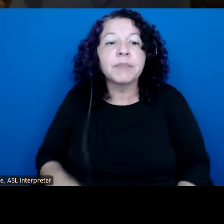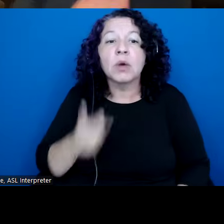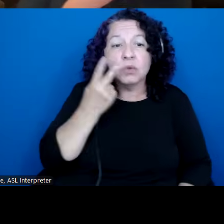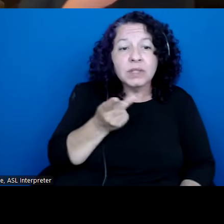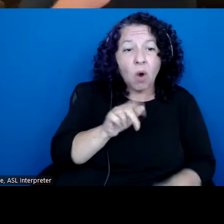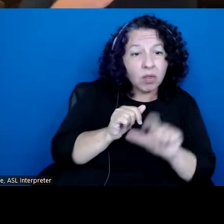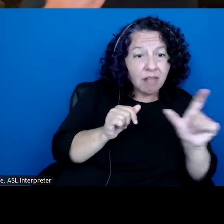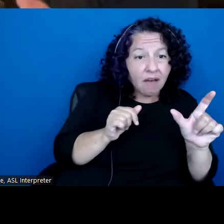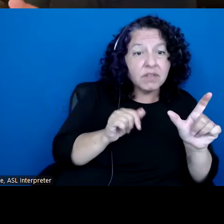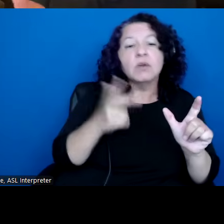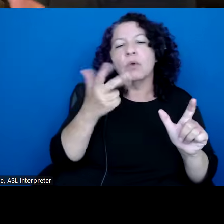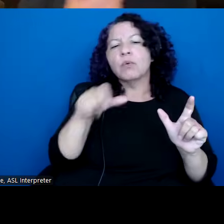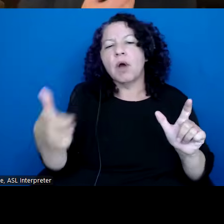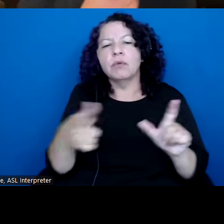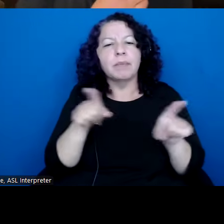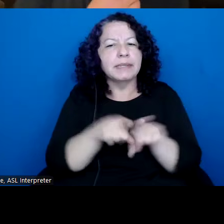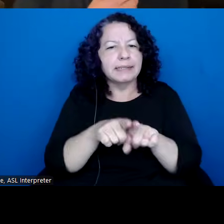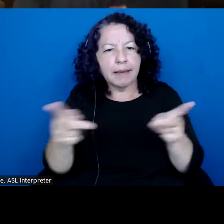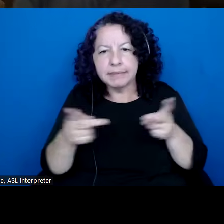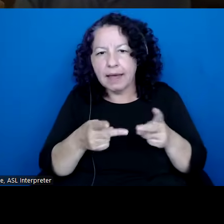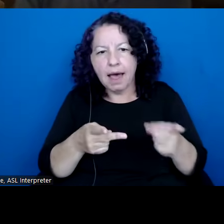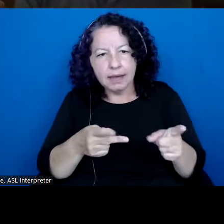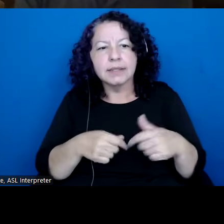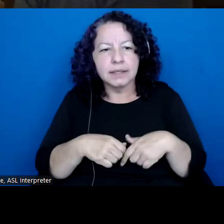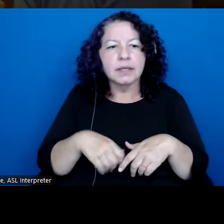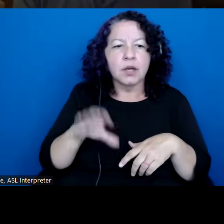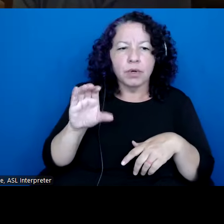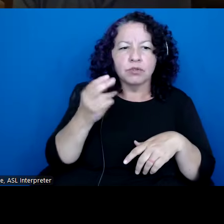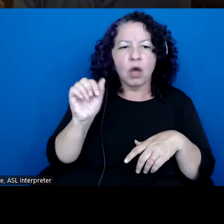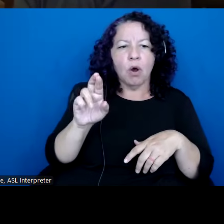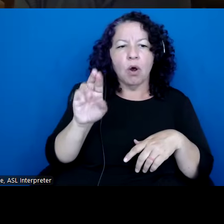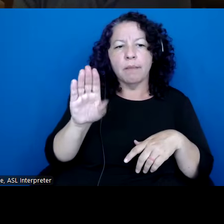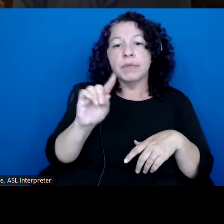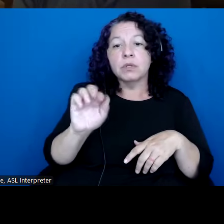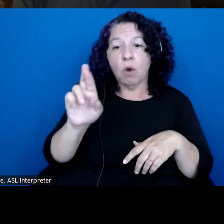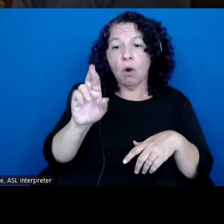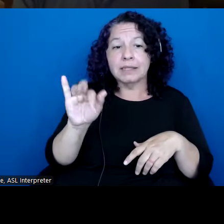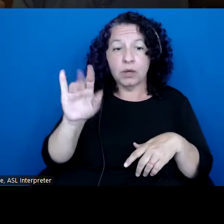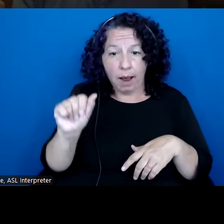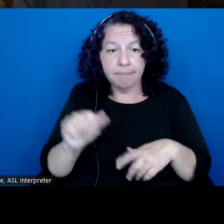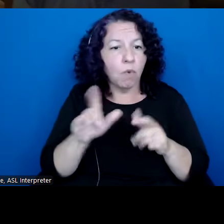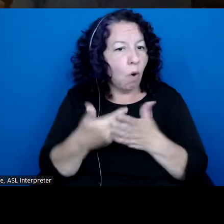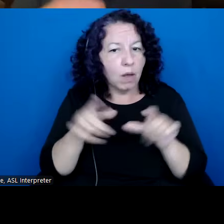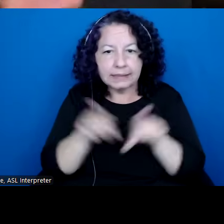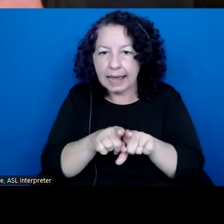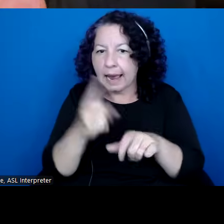and then three others from the same site, Chagar Bazaar in Syria, all the same date, all found in